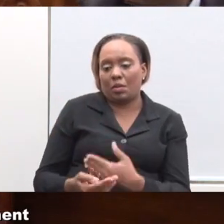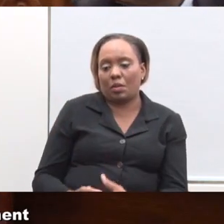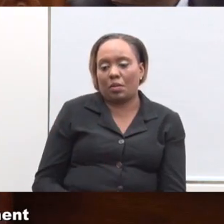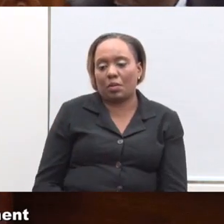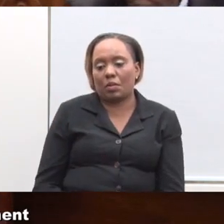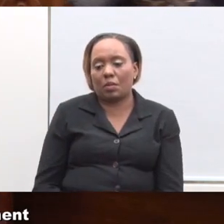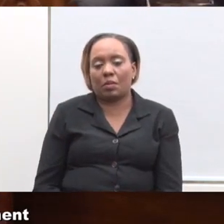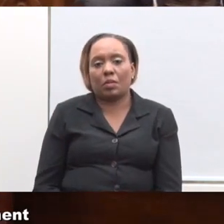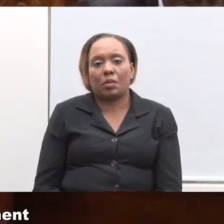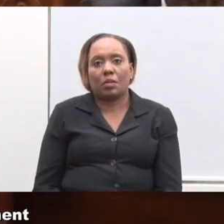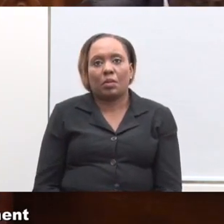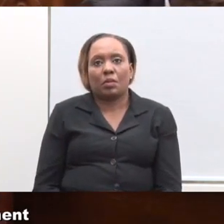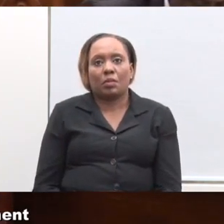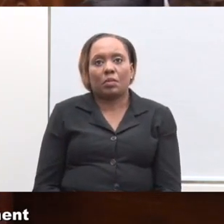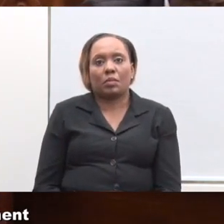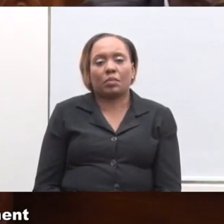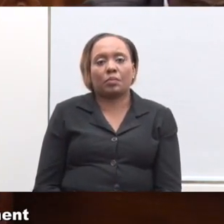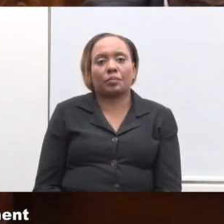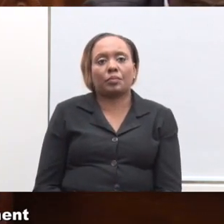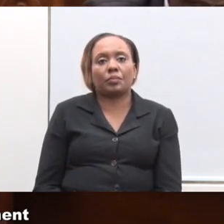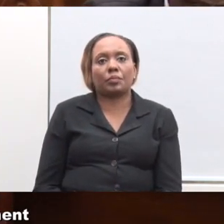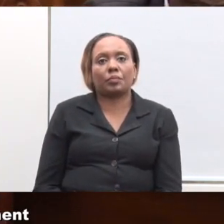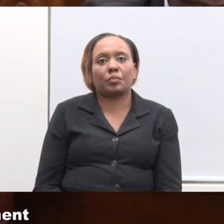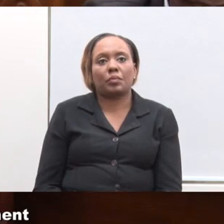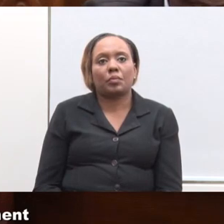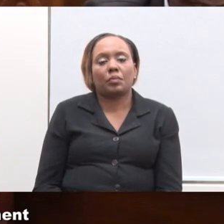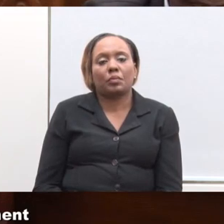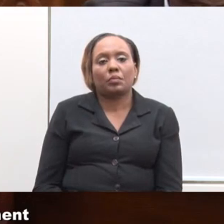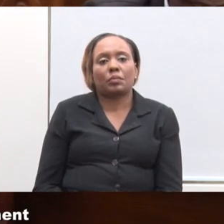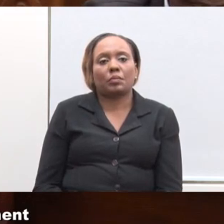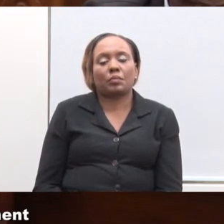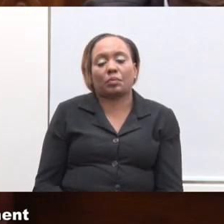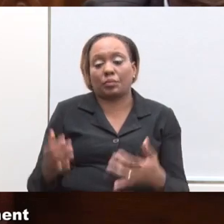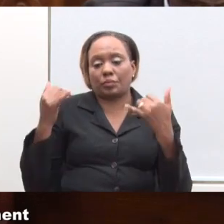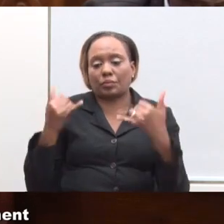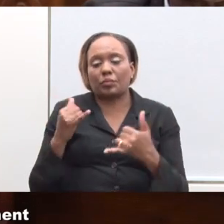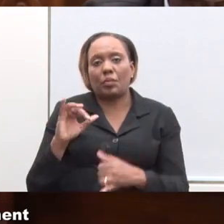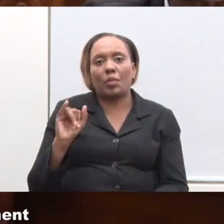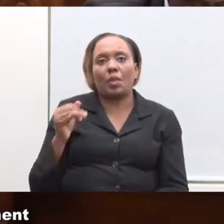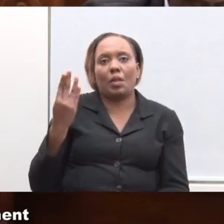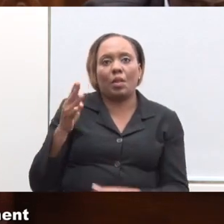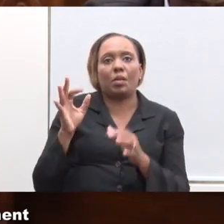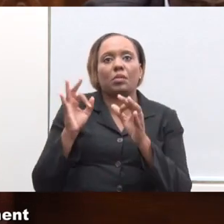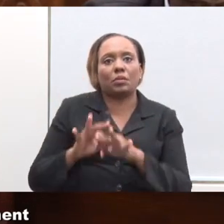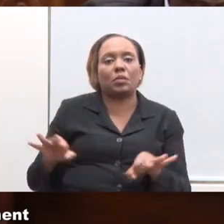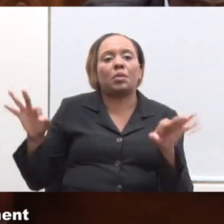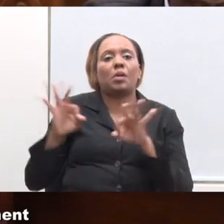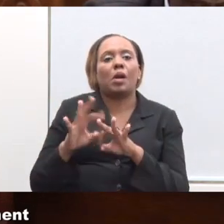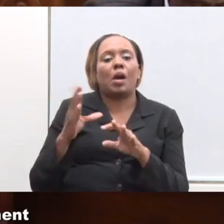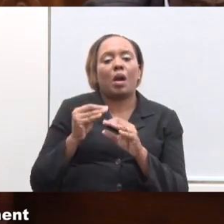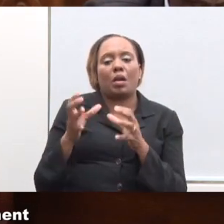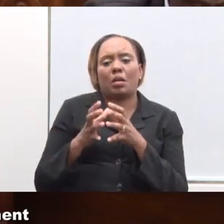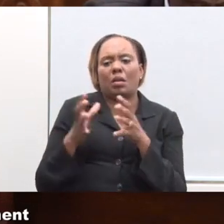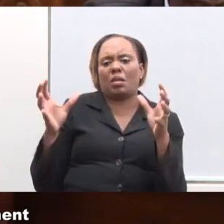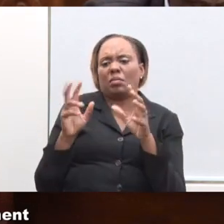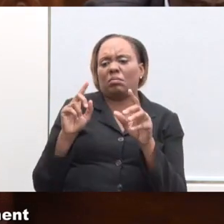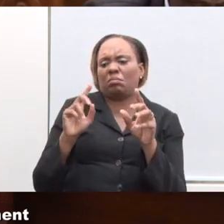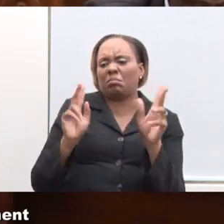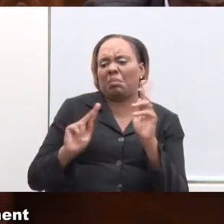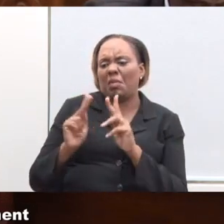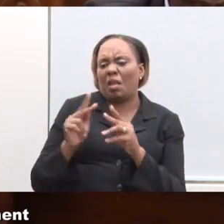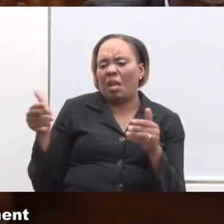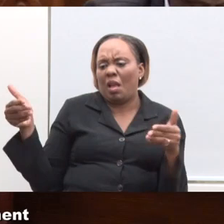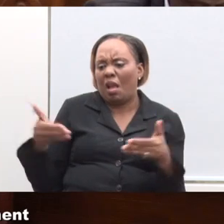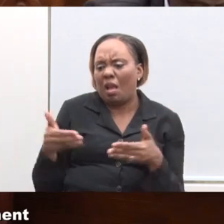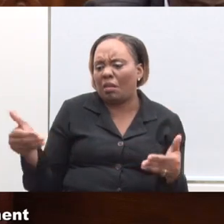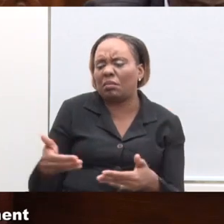by a factor of almost 4 times what the government currently employees. And therefore, there is no doubt in